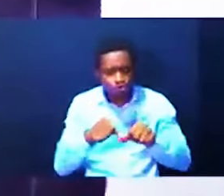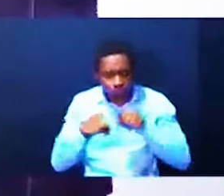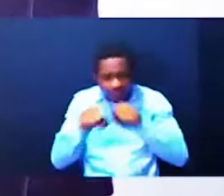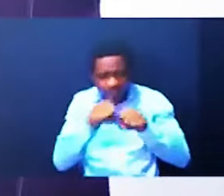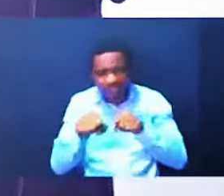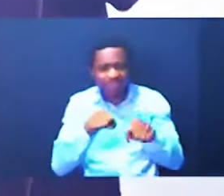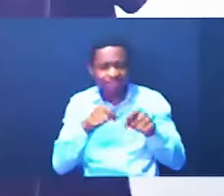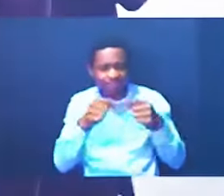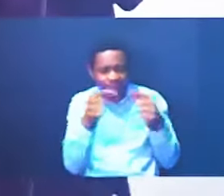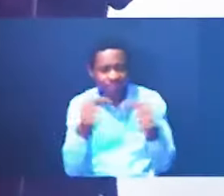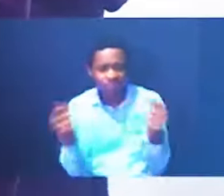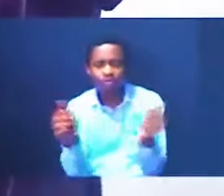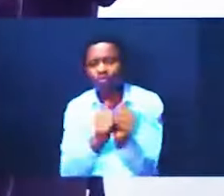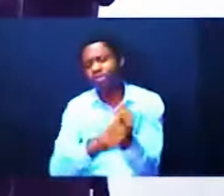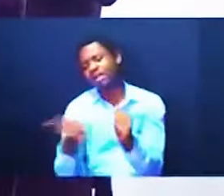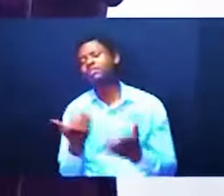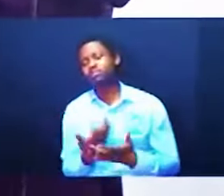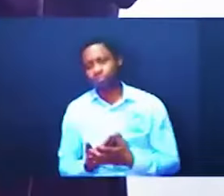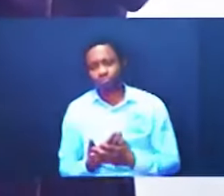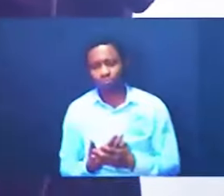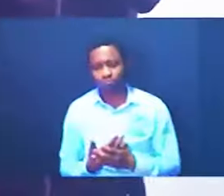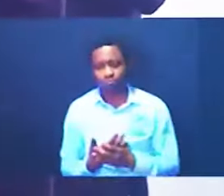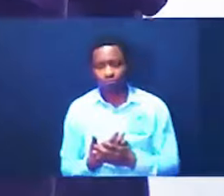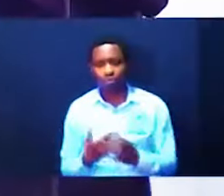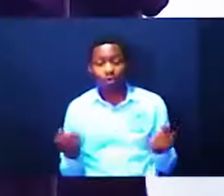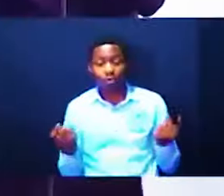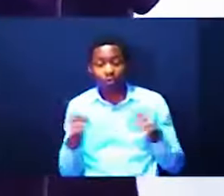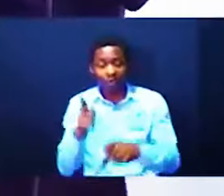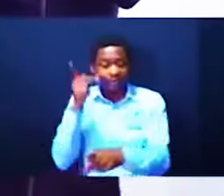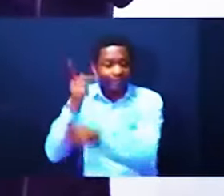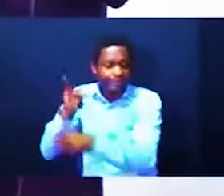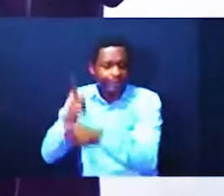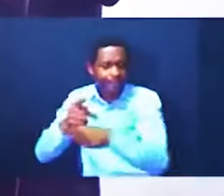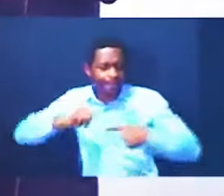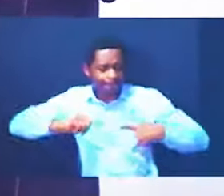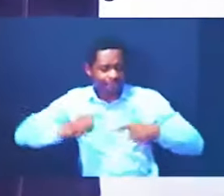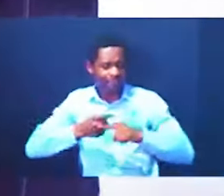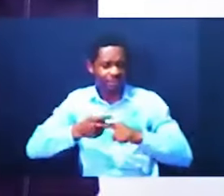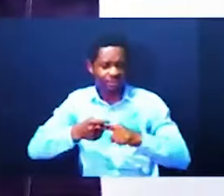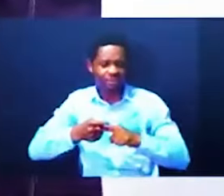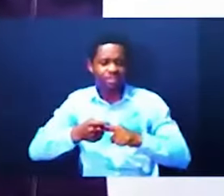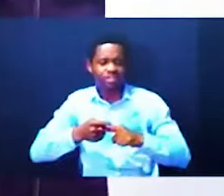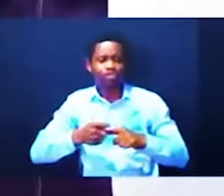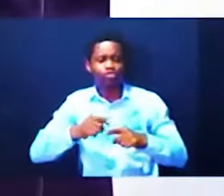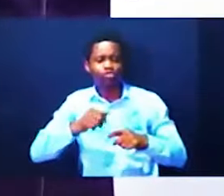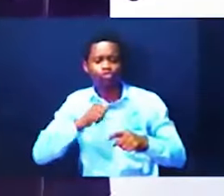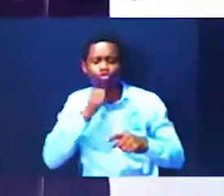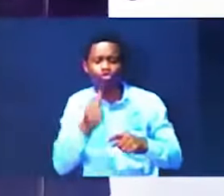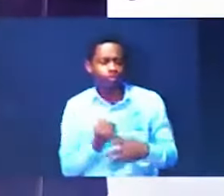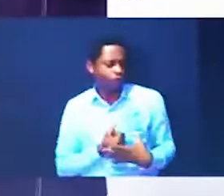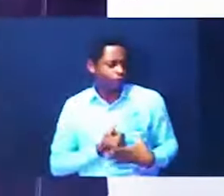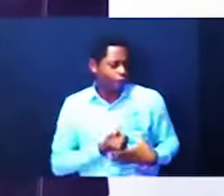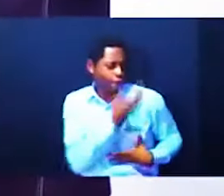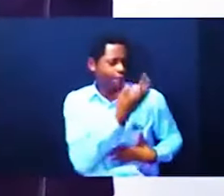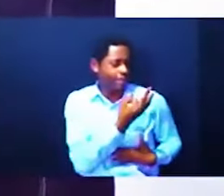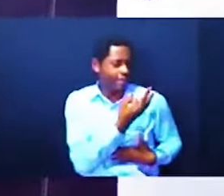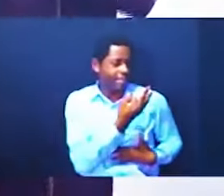When the seed of bitterness is not gotten off quickly,